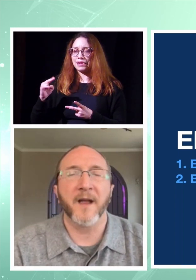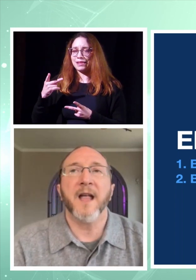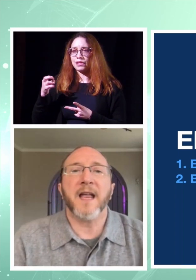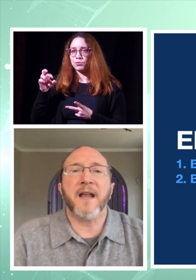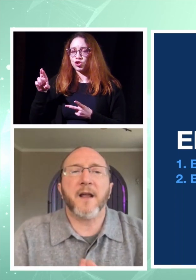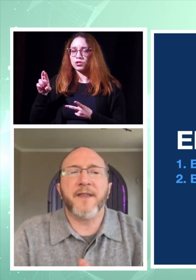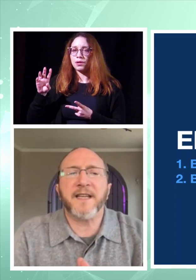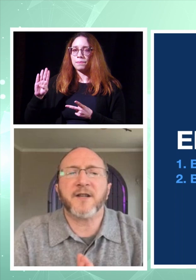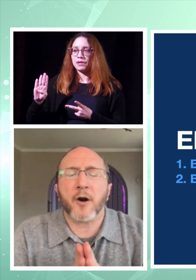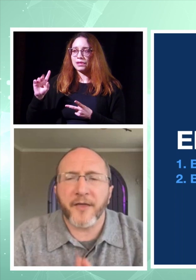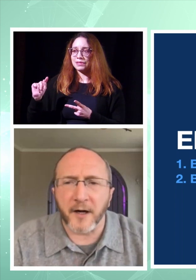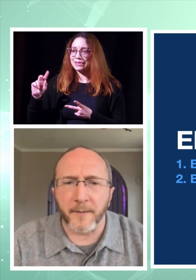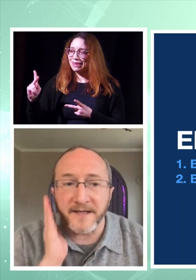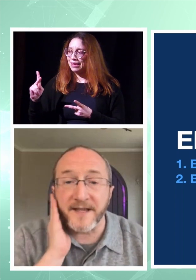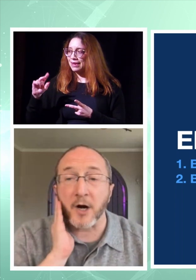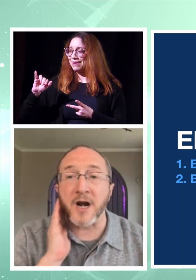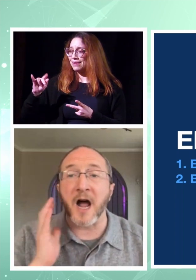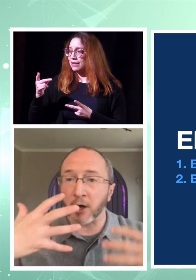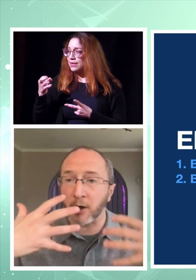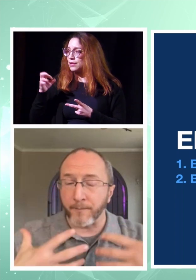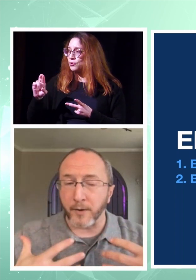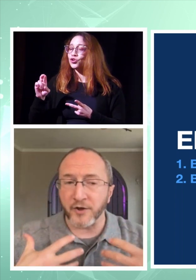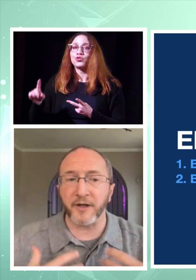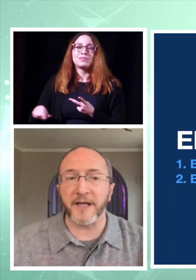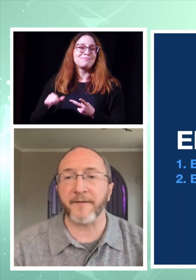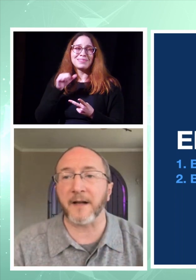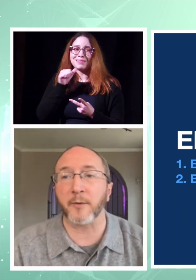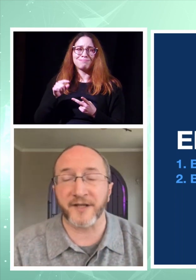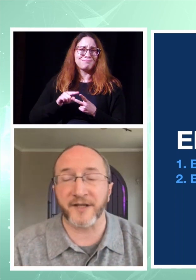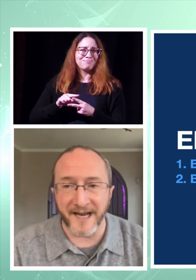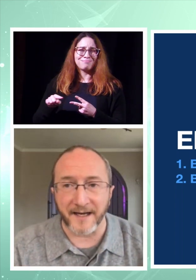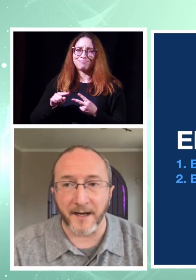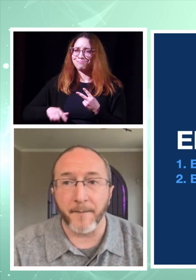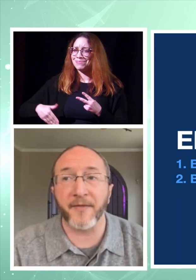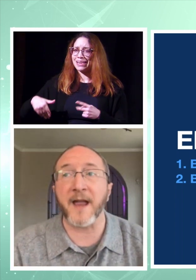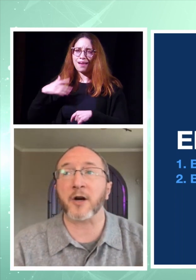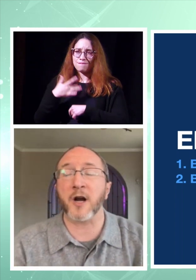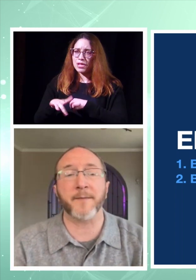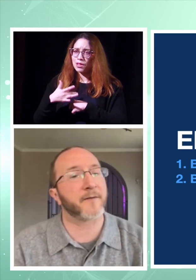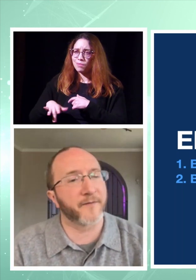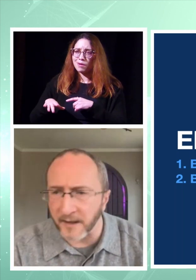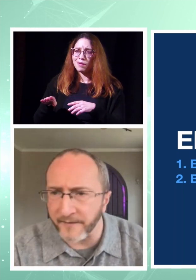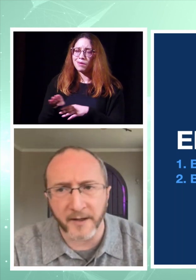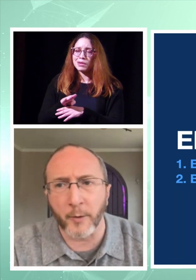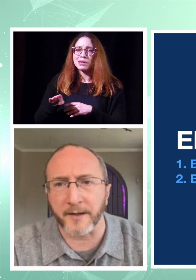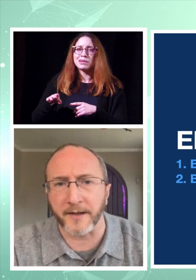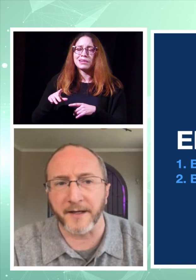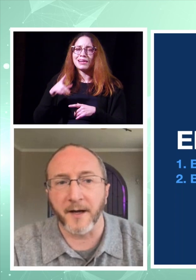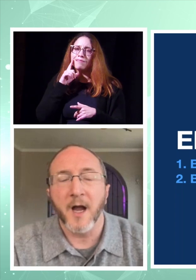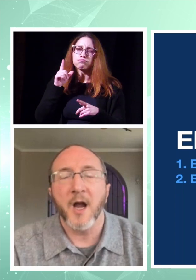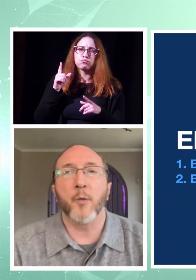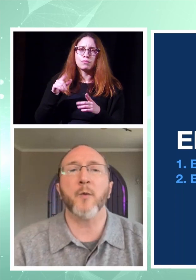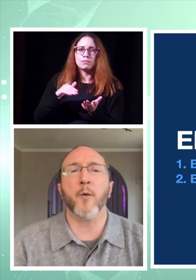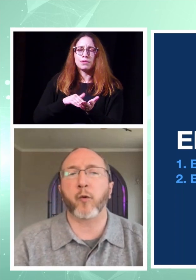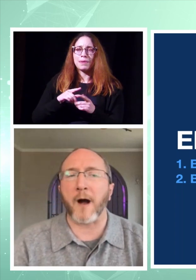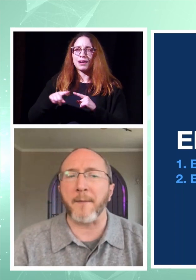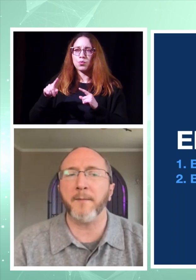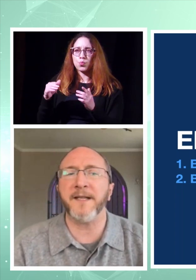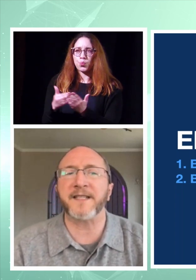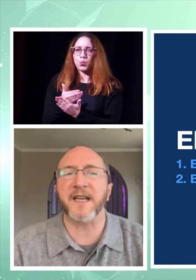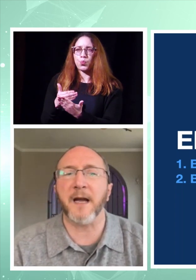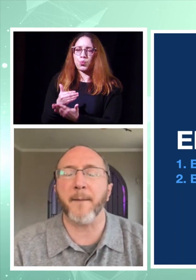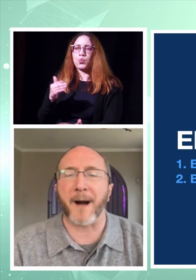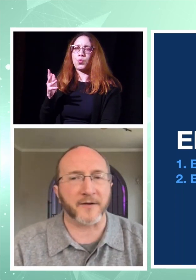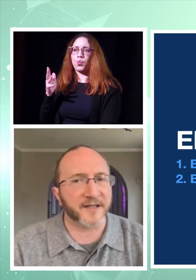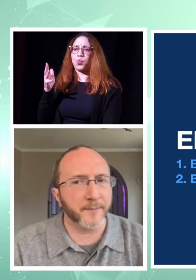inhibitors. And these are therapies that are not commercially available today, but they are coming very, very quickly. We will